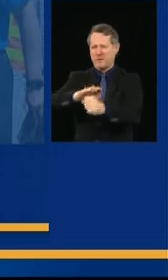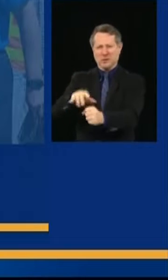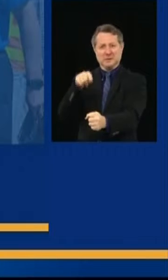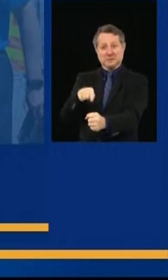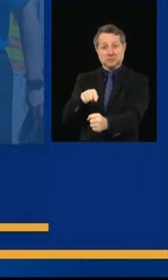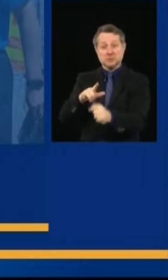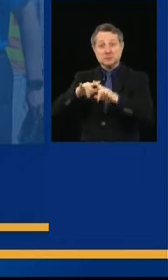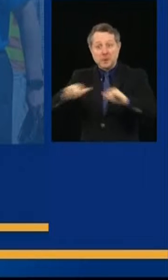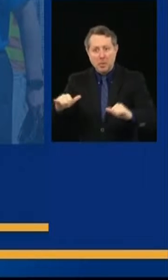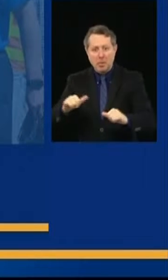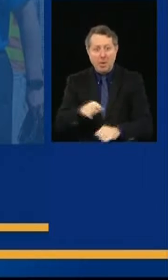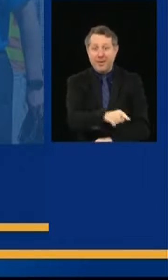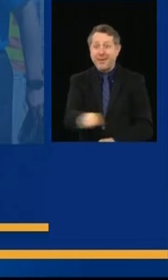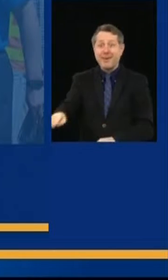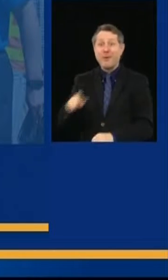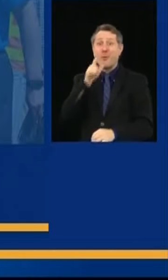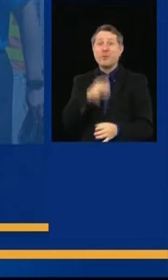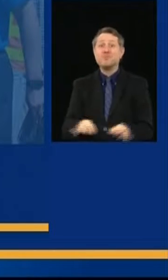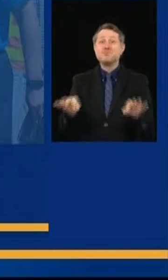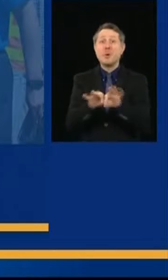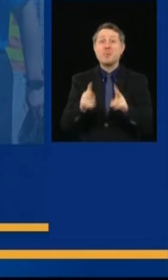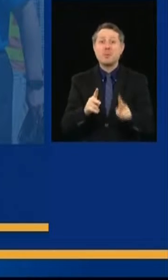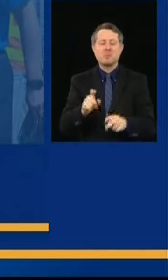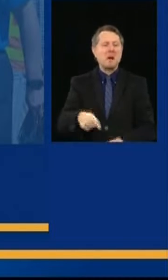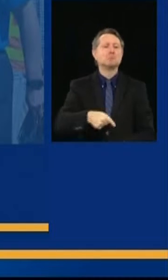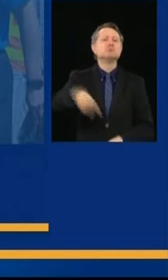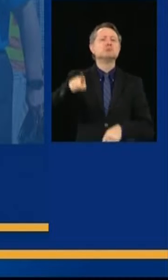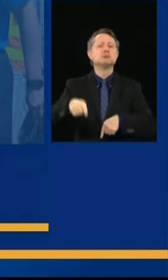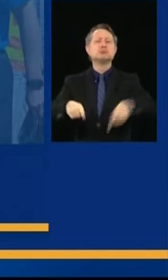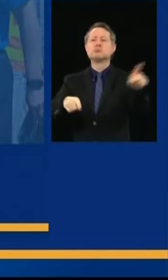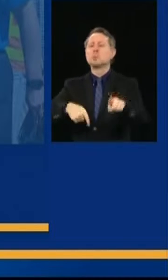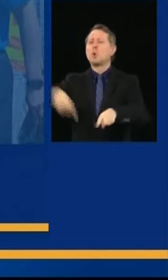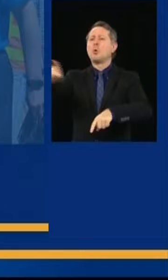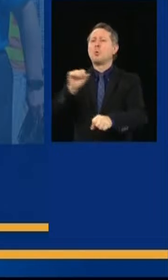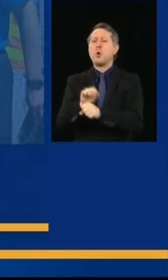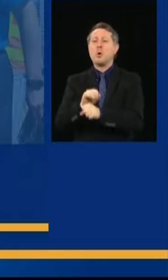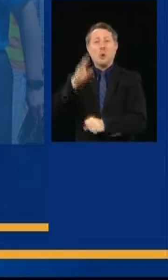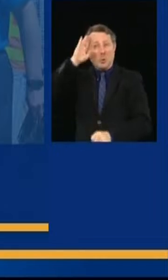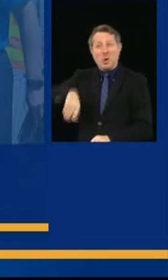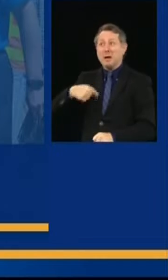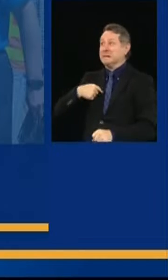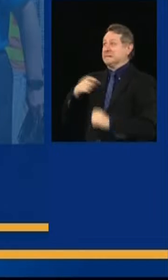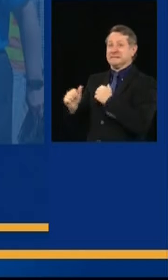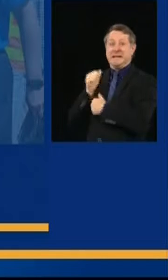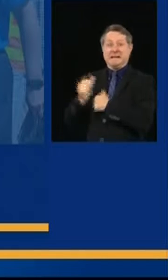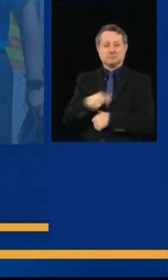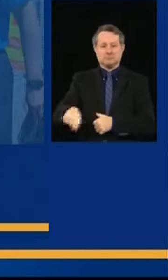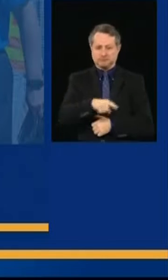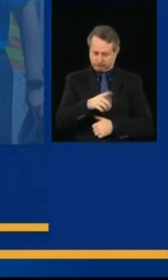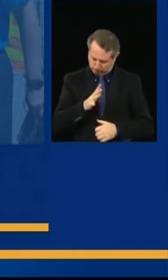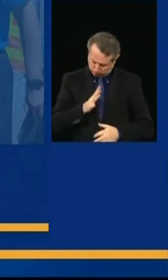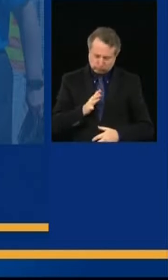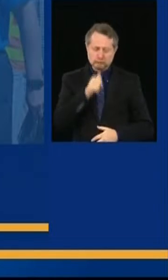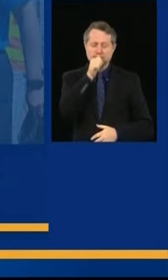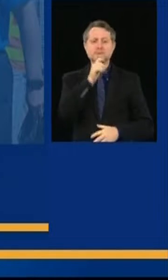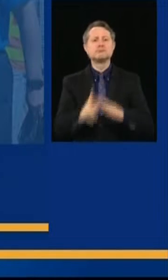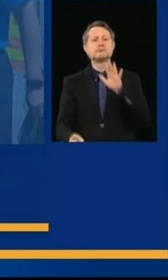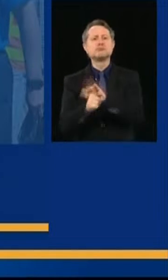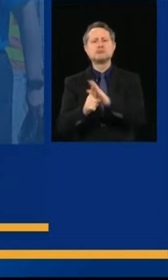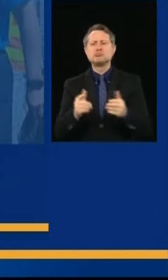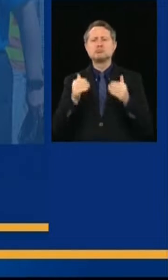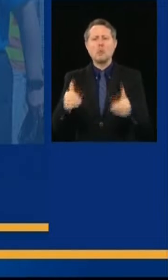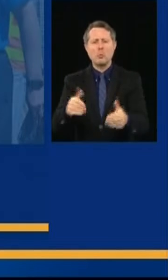but you have to show up tomorrow, even though this is a deadly virus. We need you to show up, nurses, doctors,